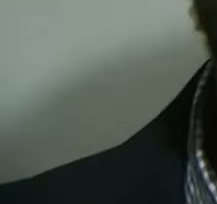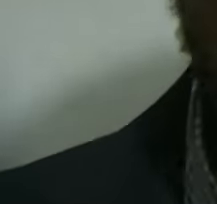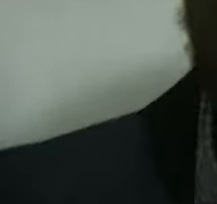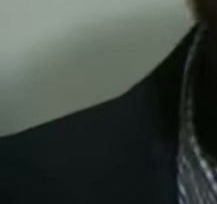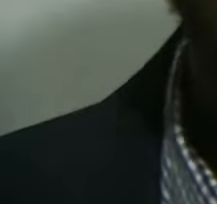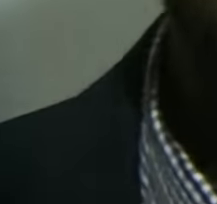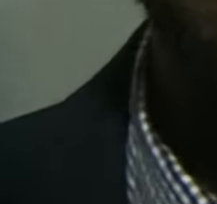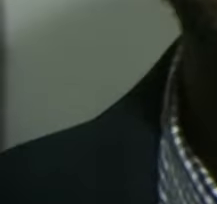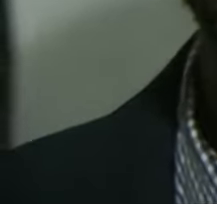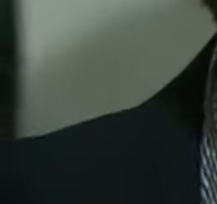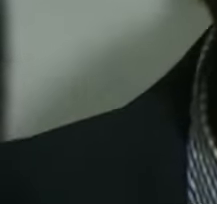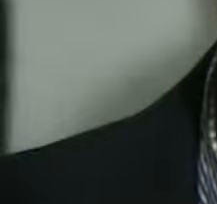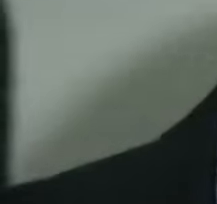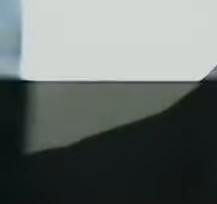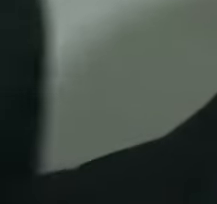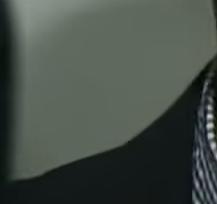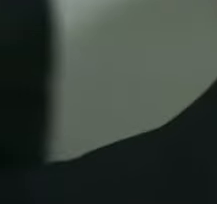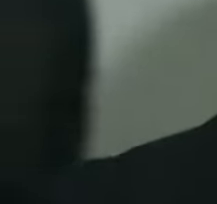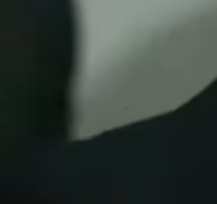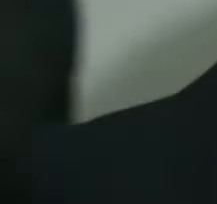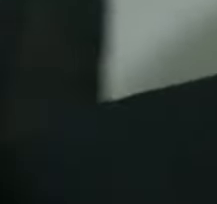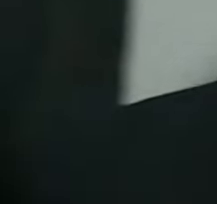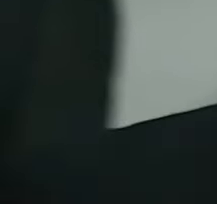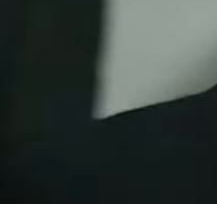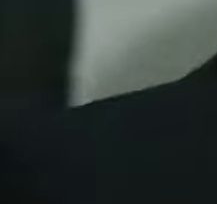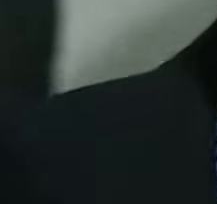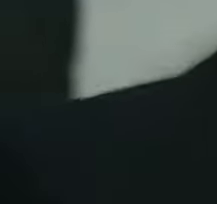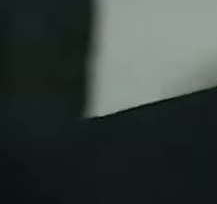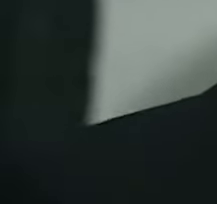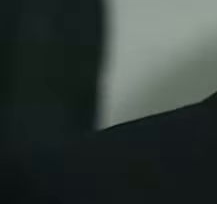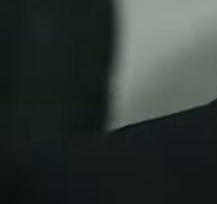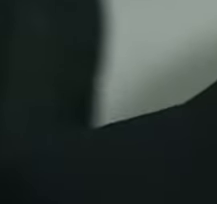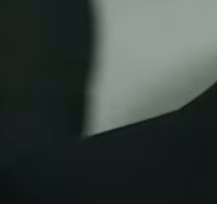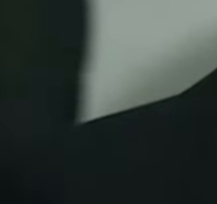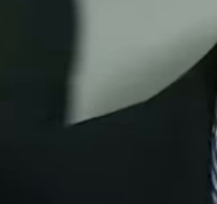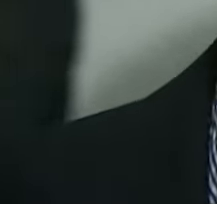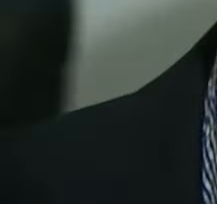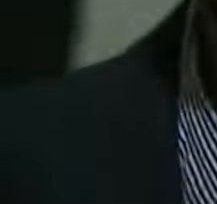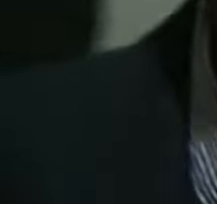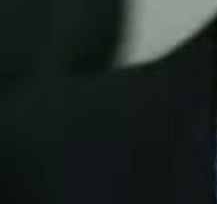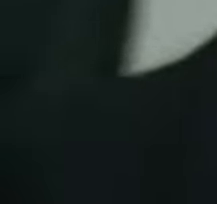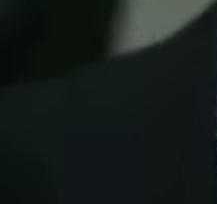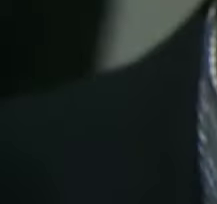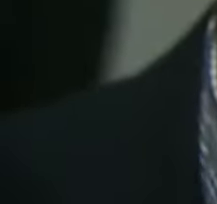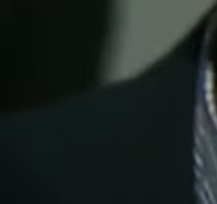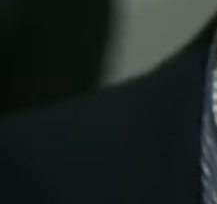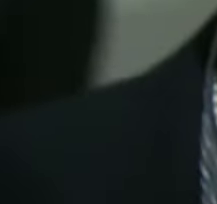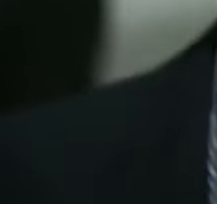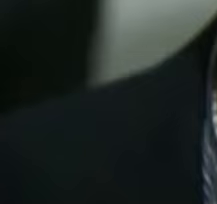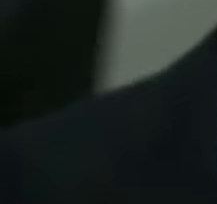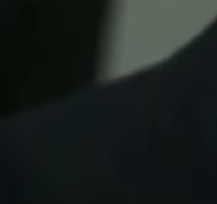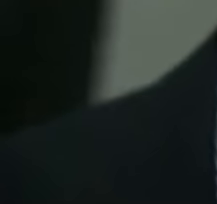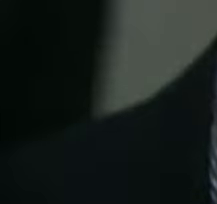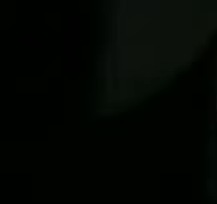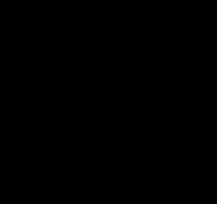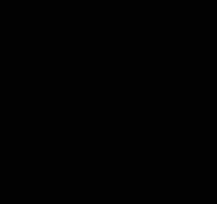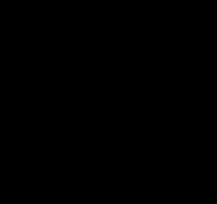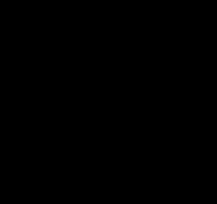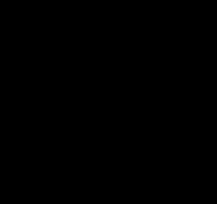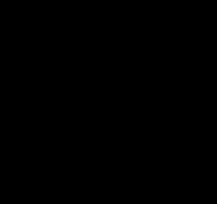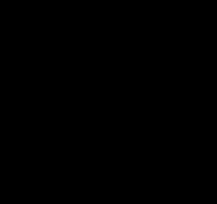am going to fight on, and like I said, we must get our freedom or we shall die trying to get our freedom.